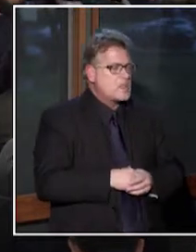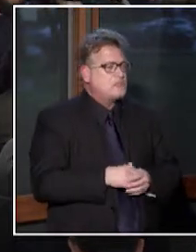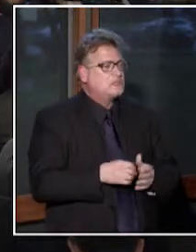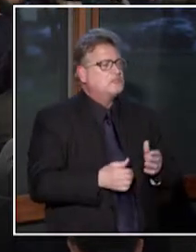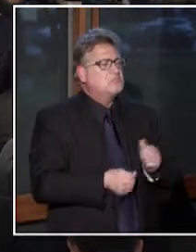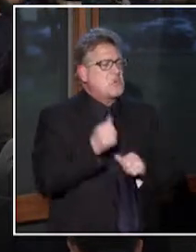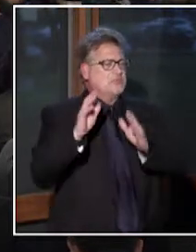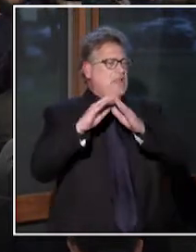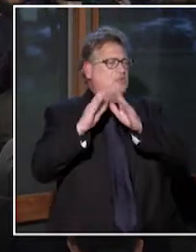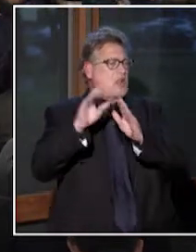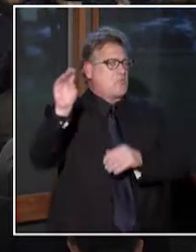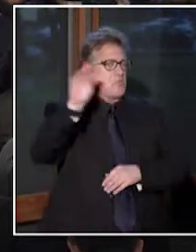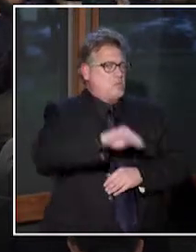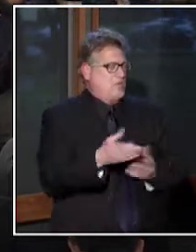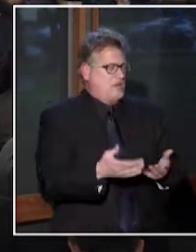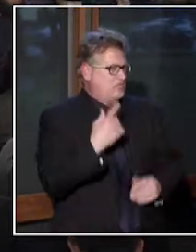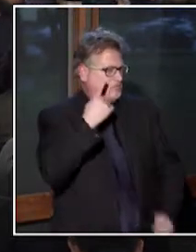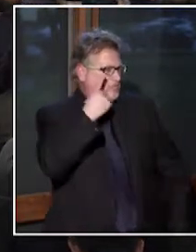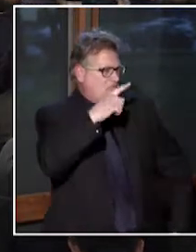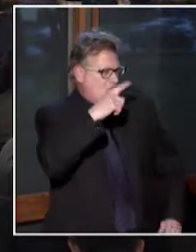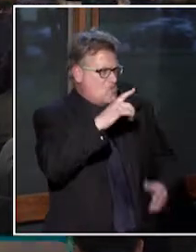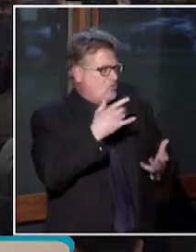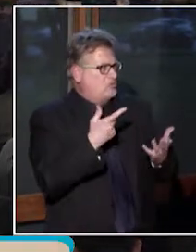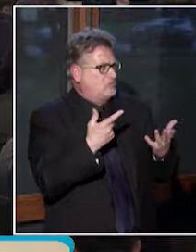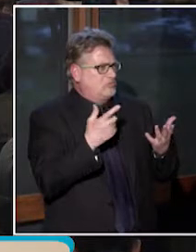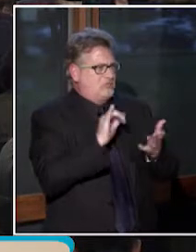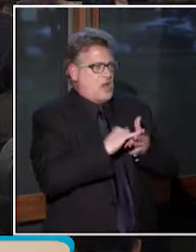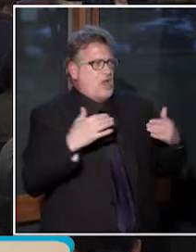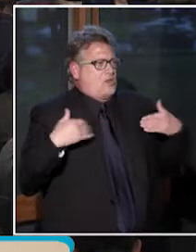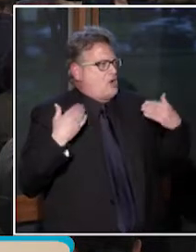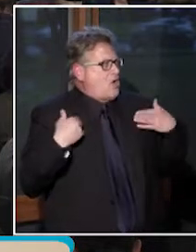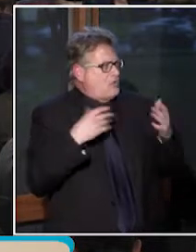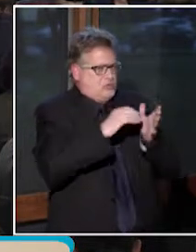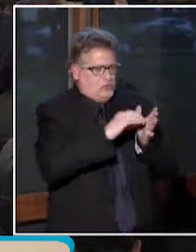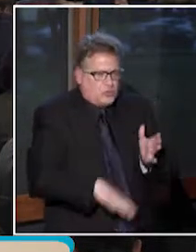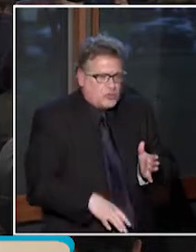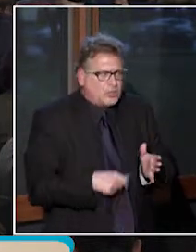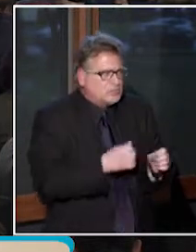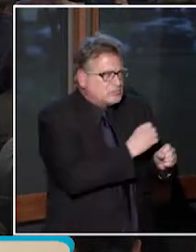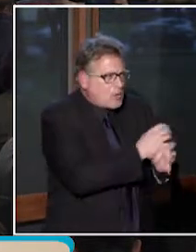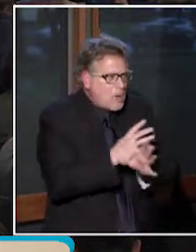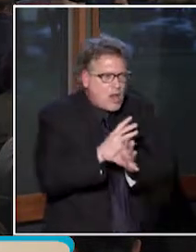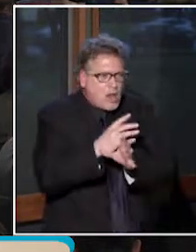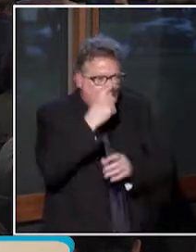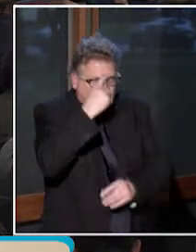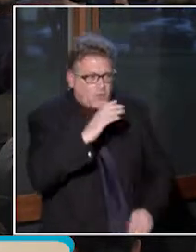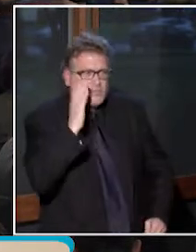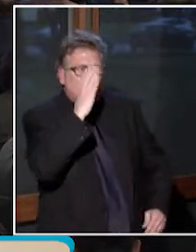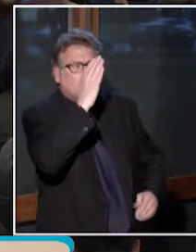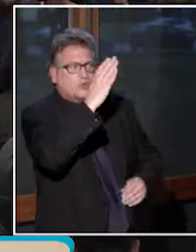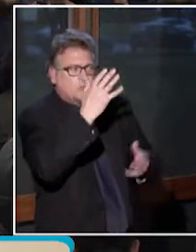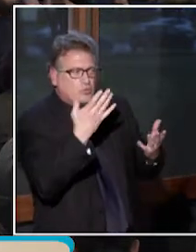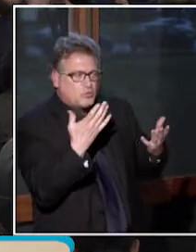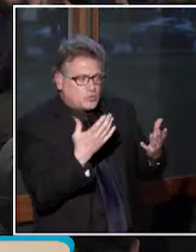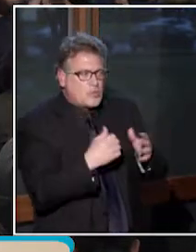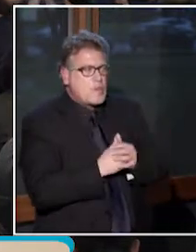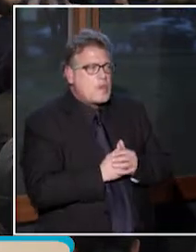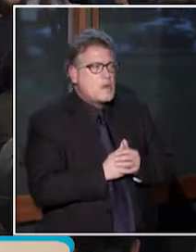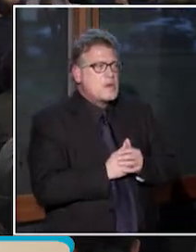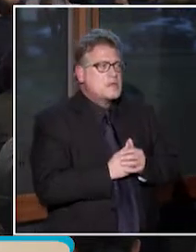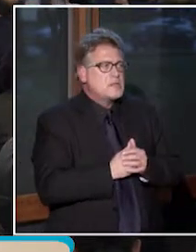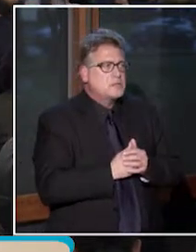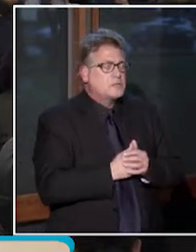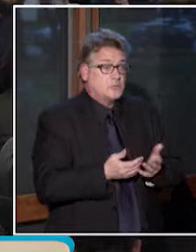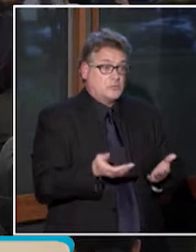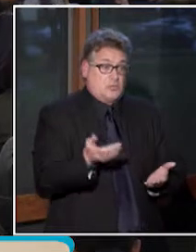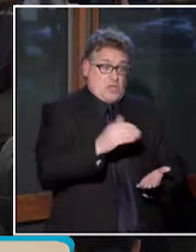to East Portland to a place where young people are preparing for their futures. And again, I